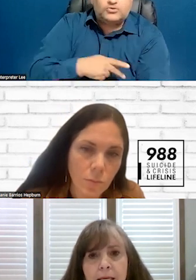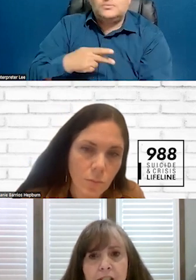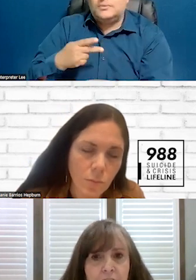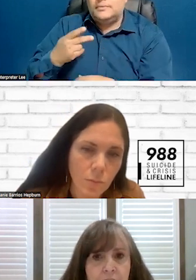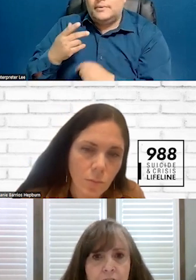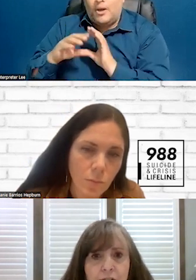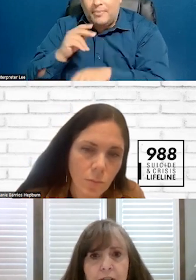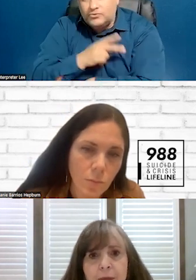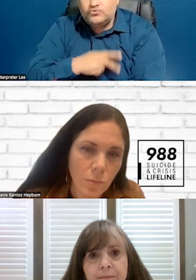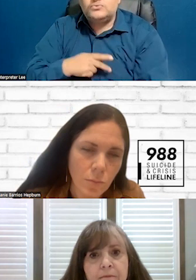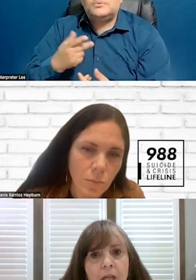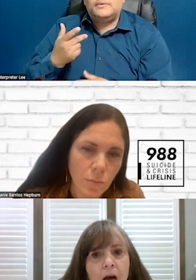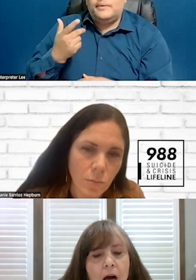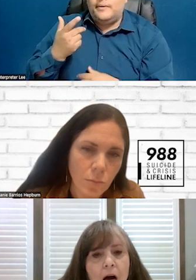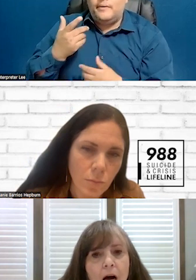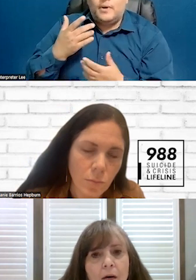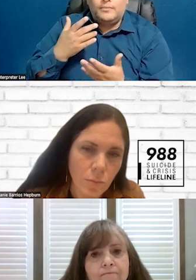in medication-assisted treatment.